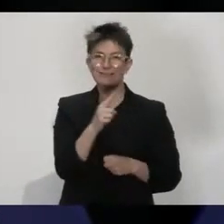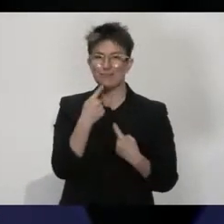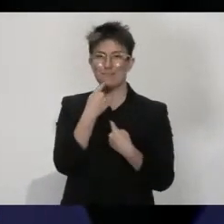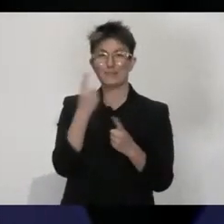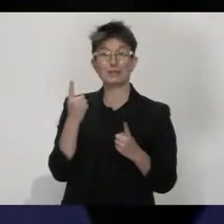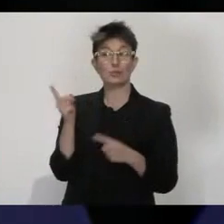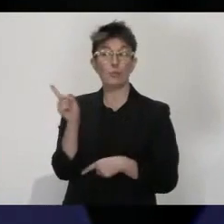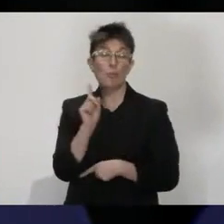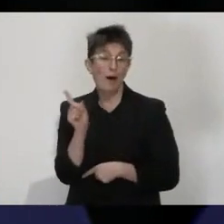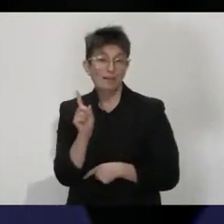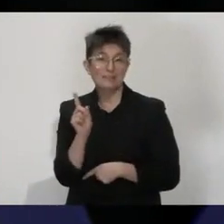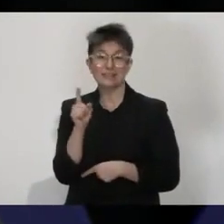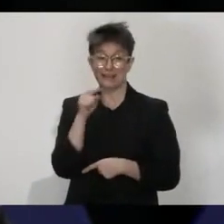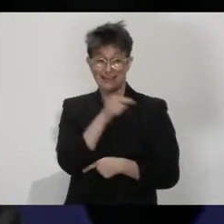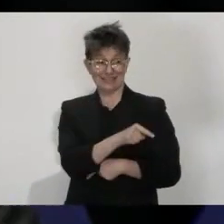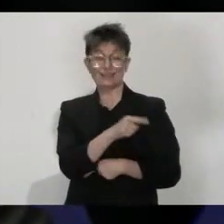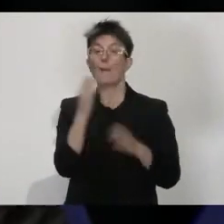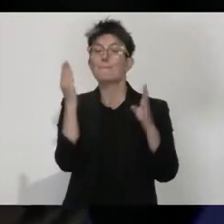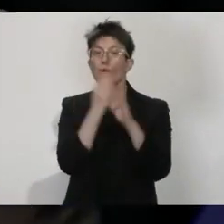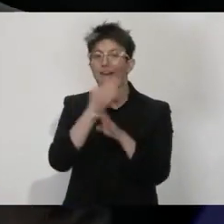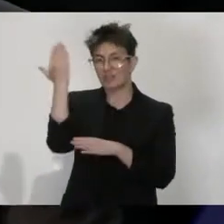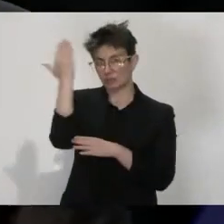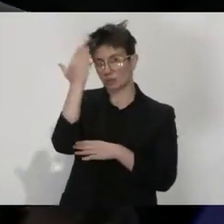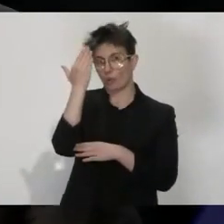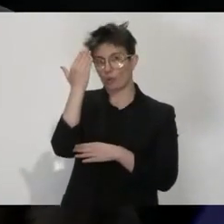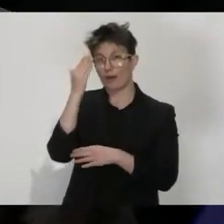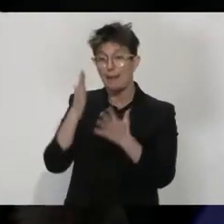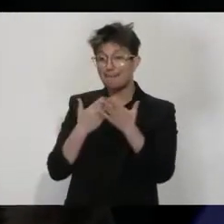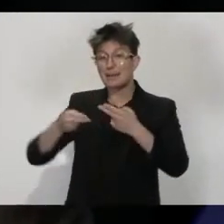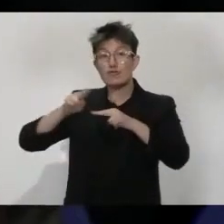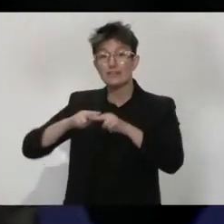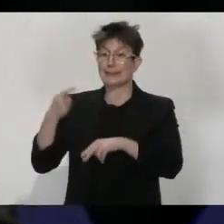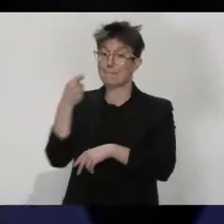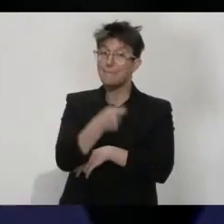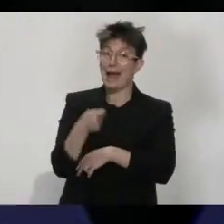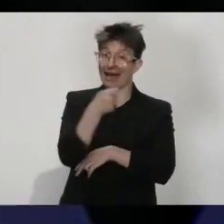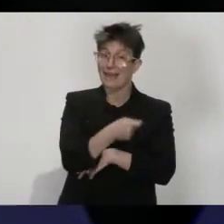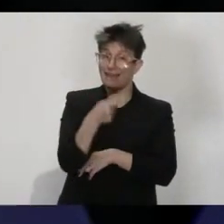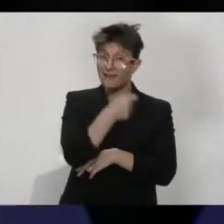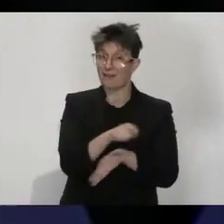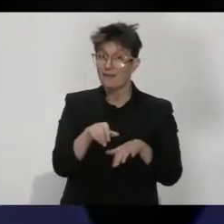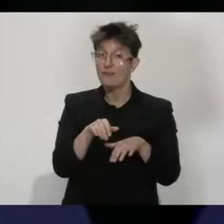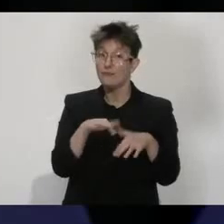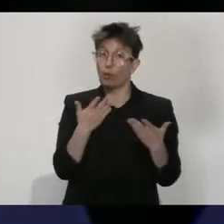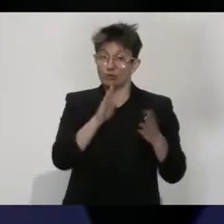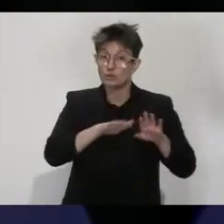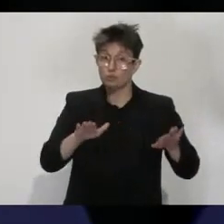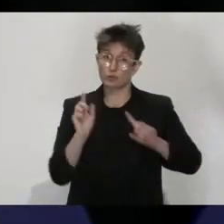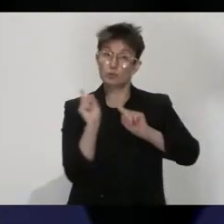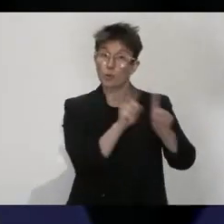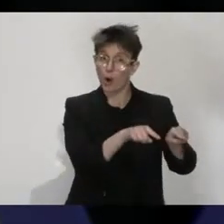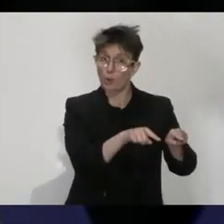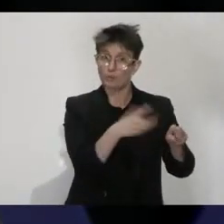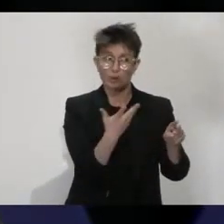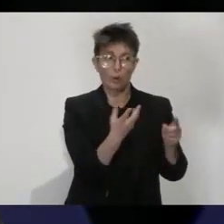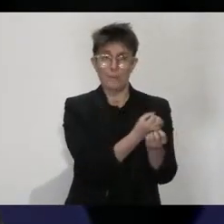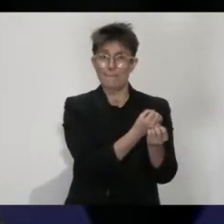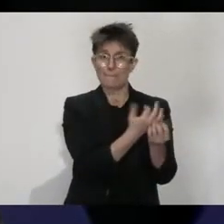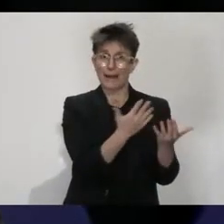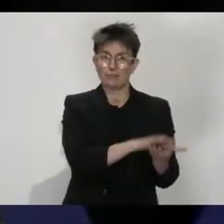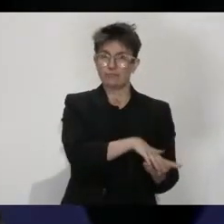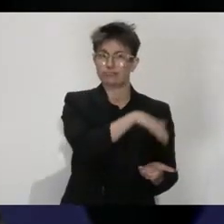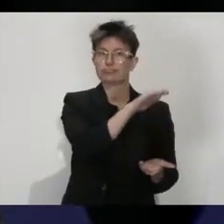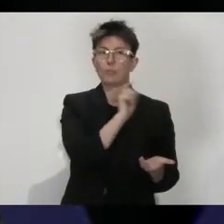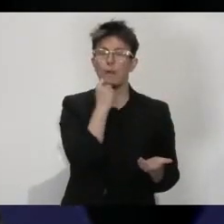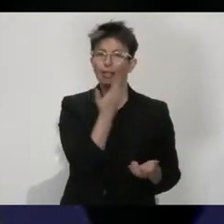flash classrooms. Can you accept that sort of as a Labour minister yourself, that